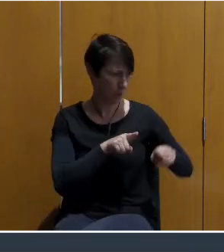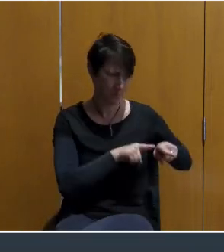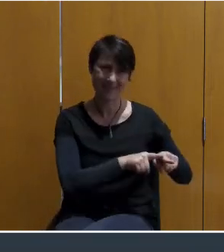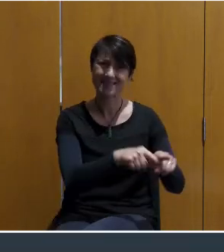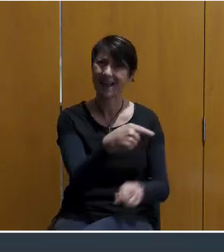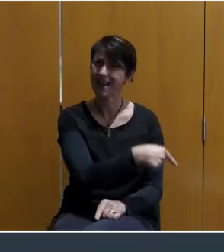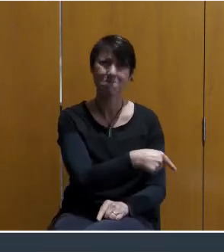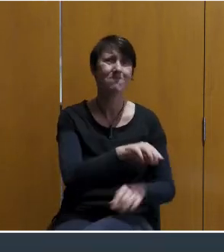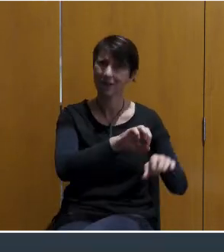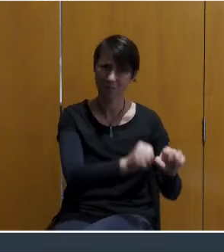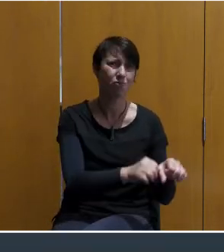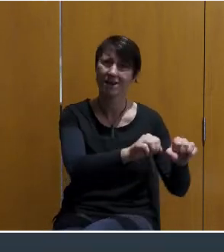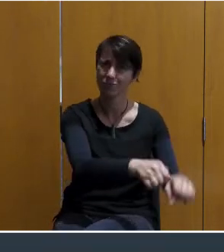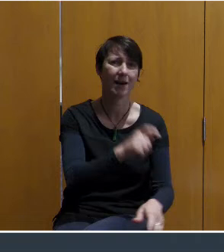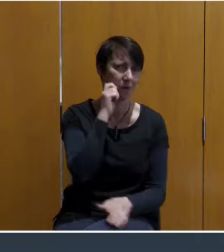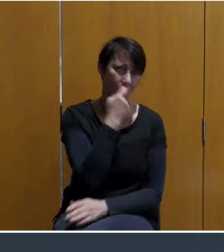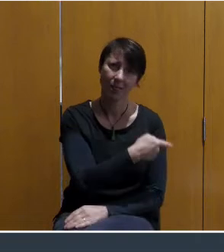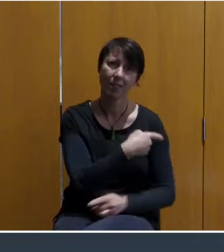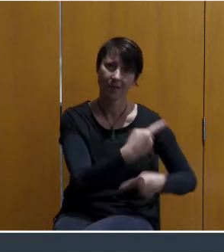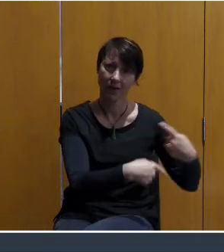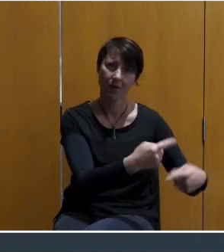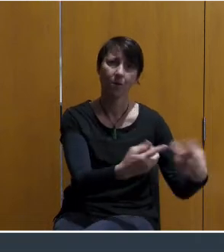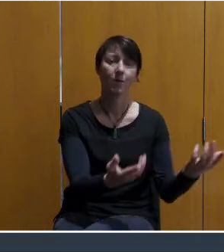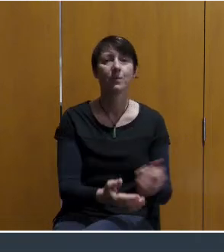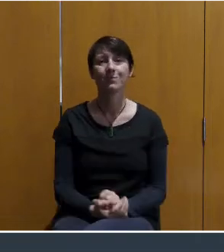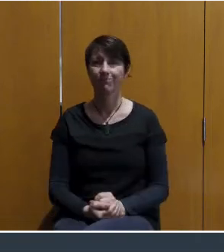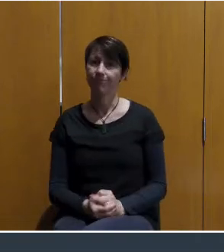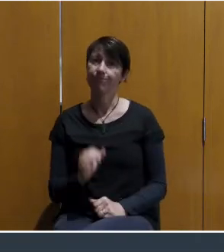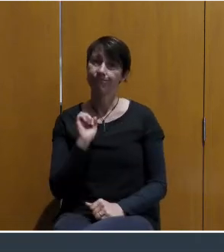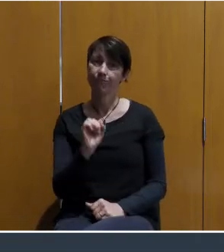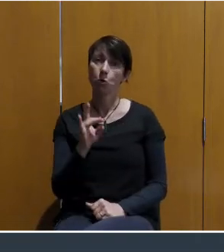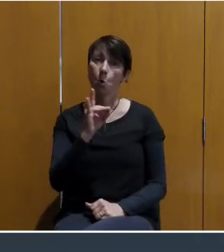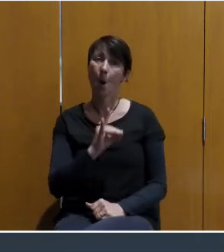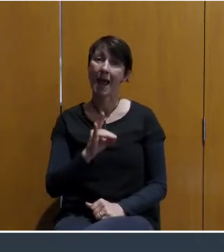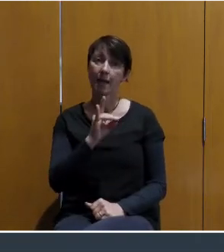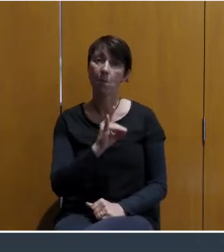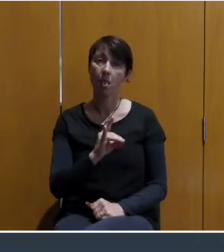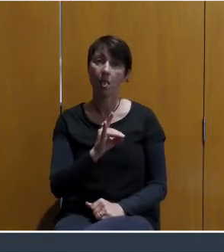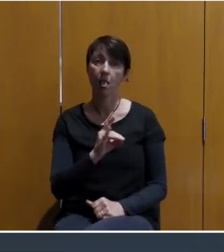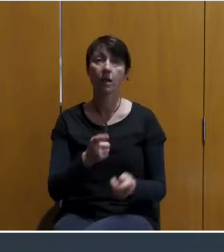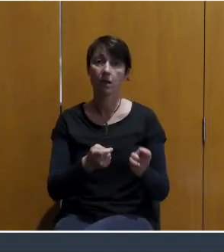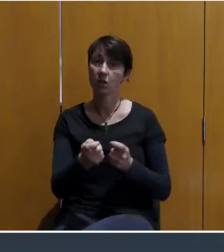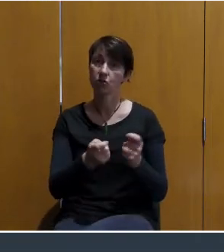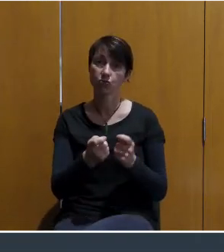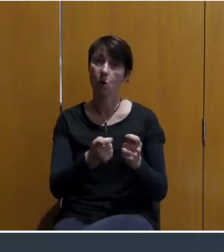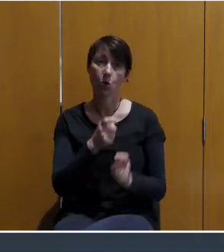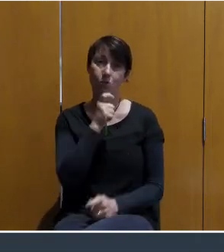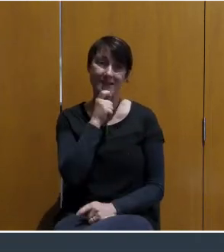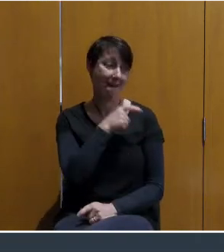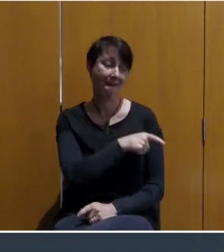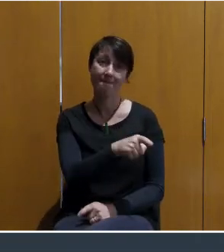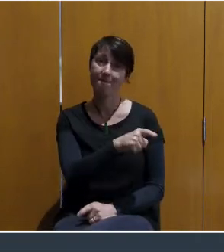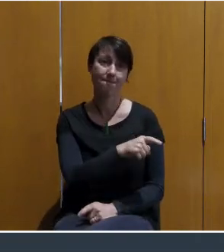especially when your animal control division is so understaffed, overworked, and is contracting to